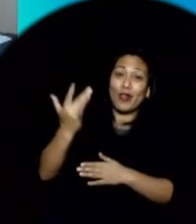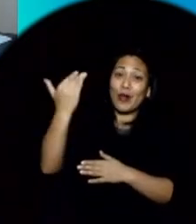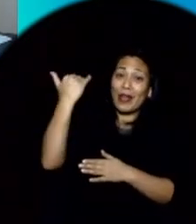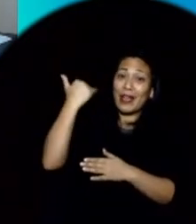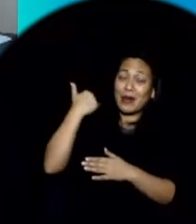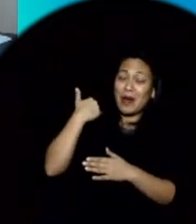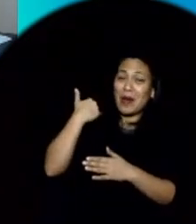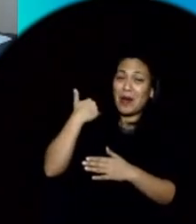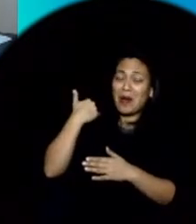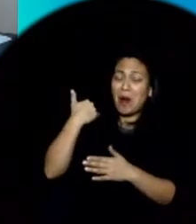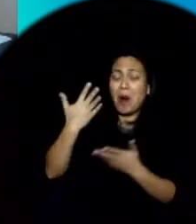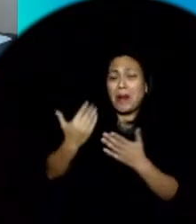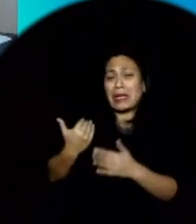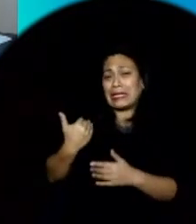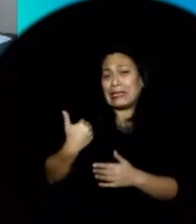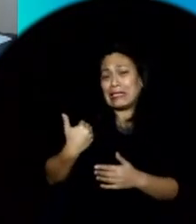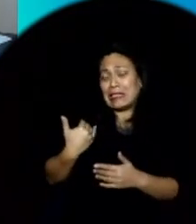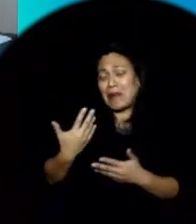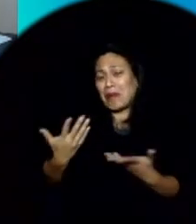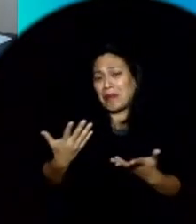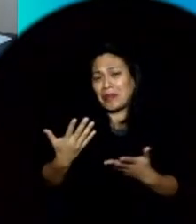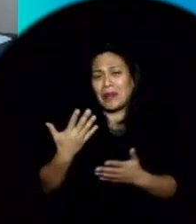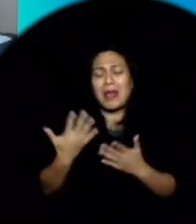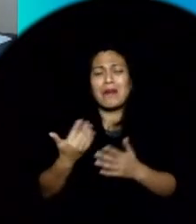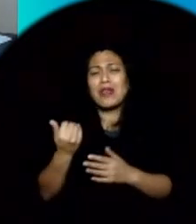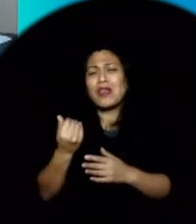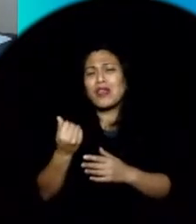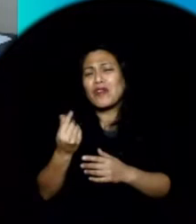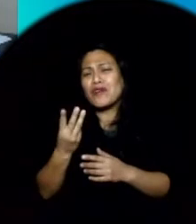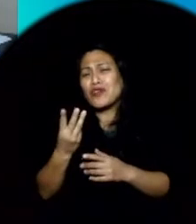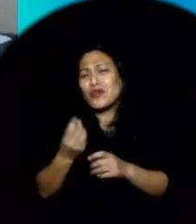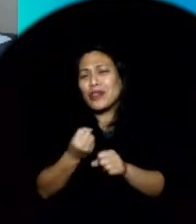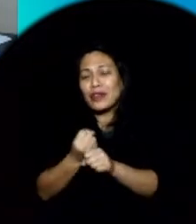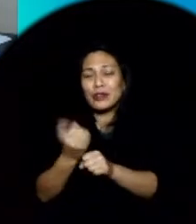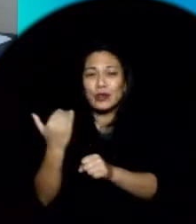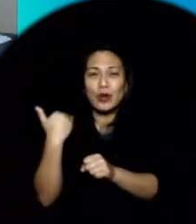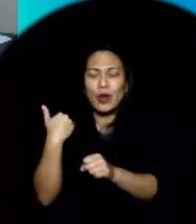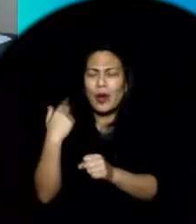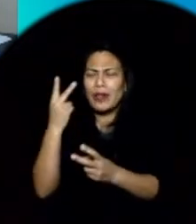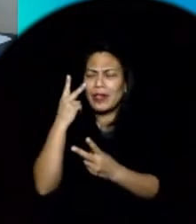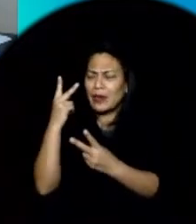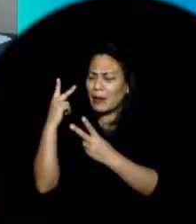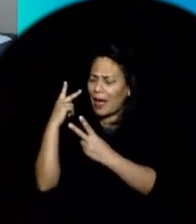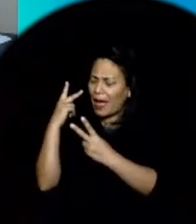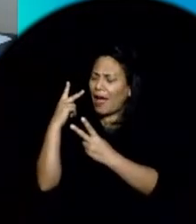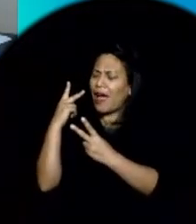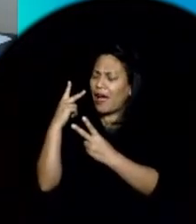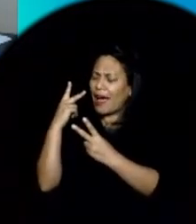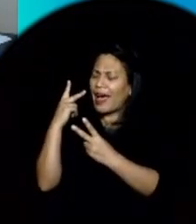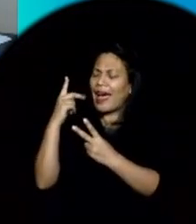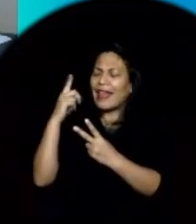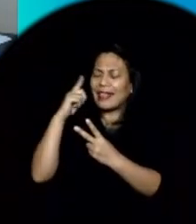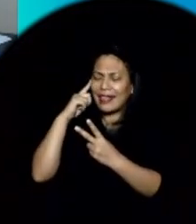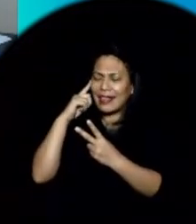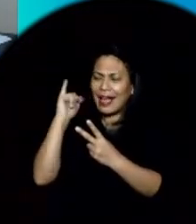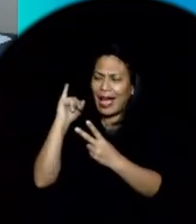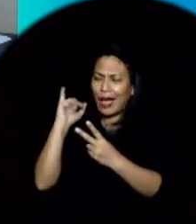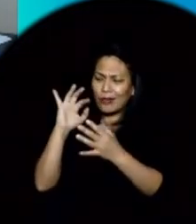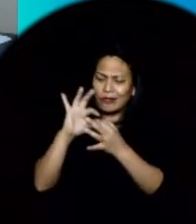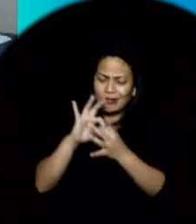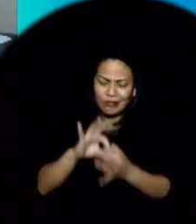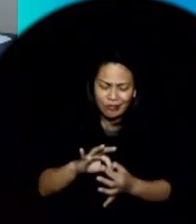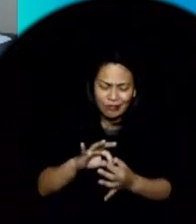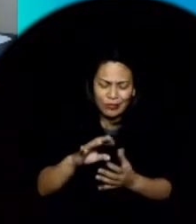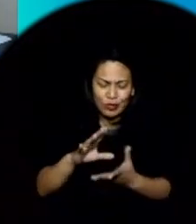doing a long time ago, well, not even that long ago, say maybe a couple years ago, and start thinking